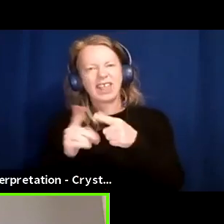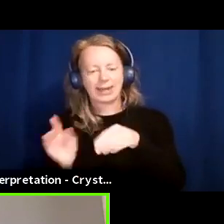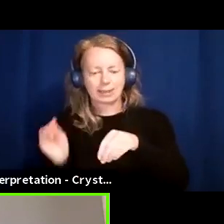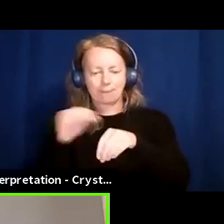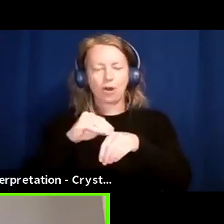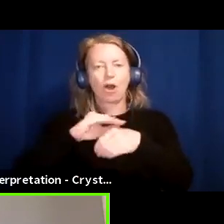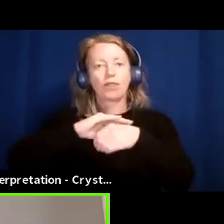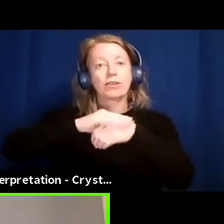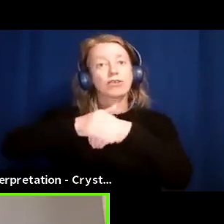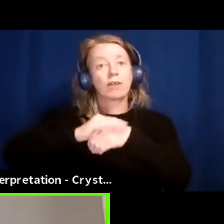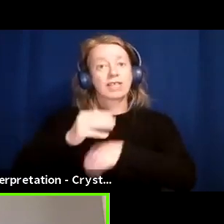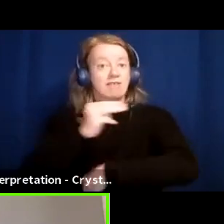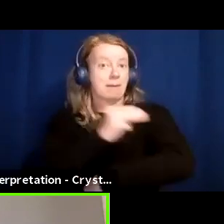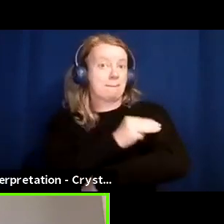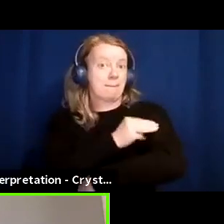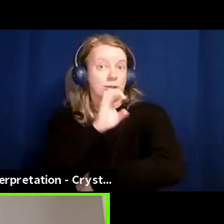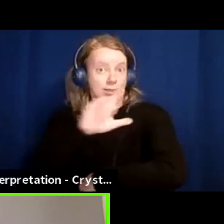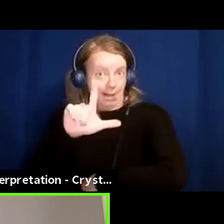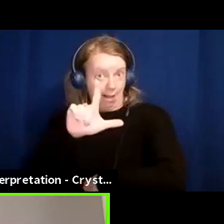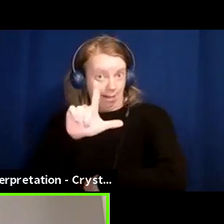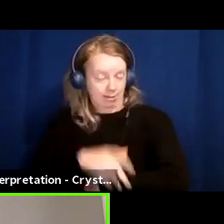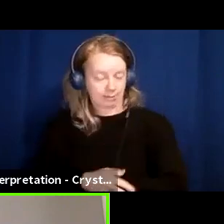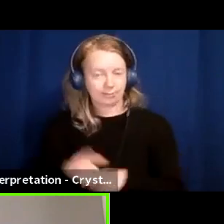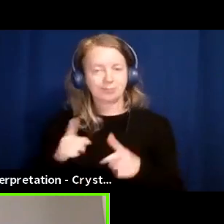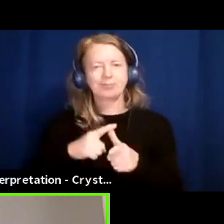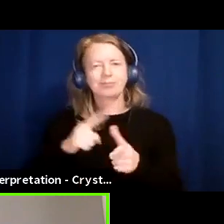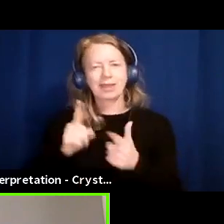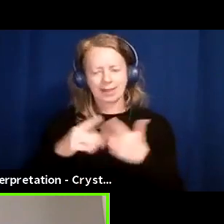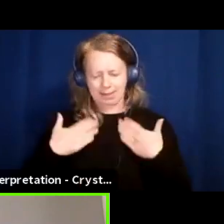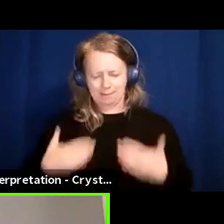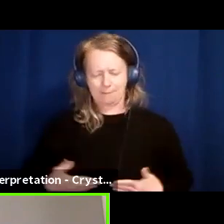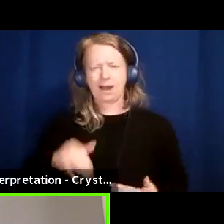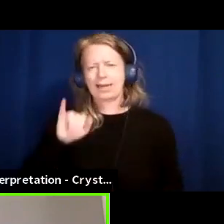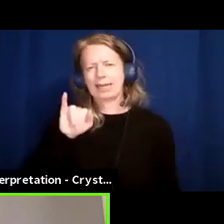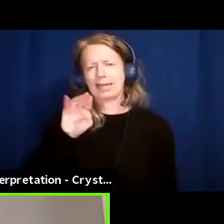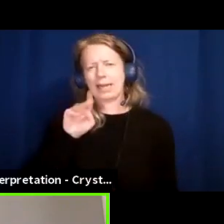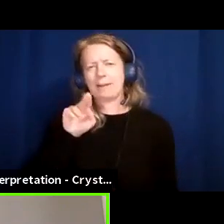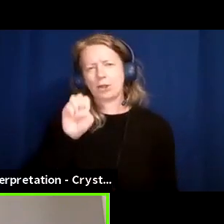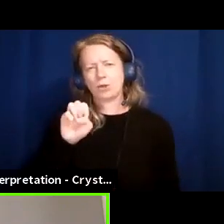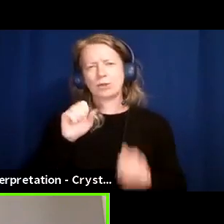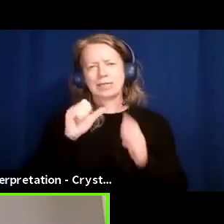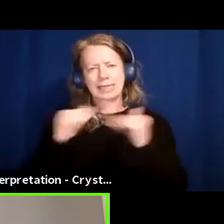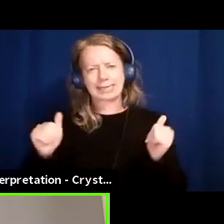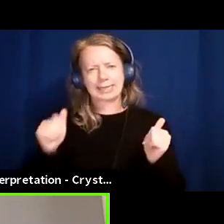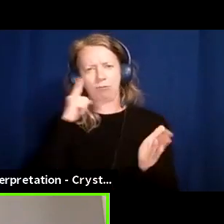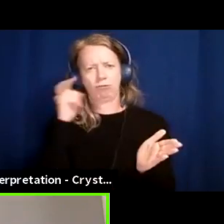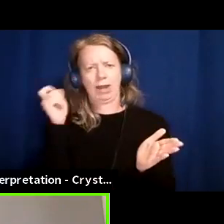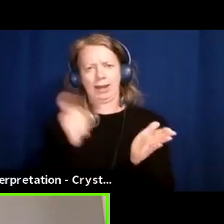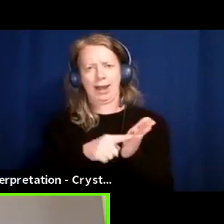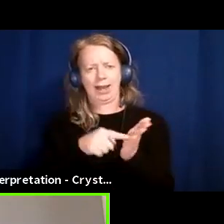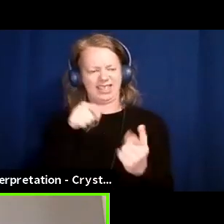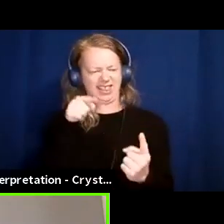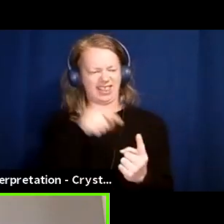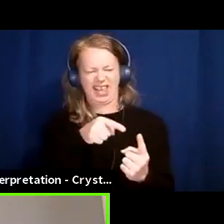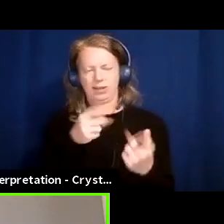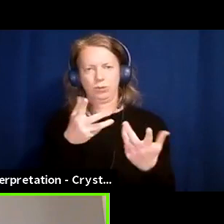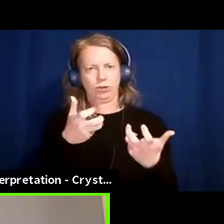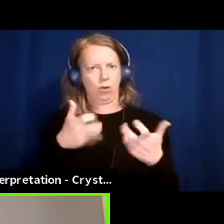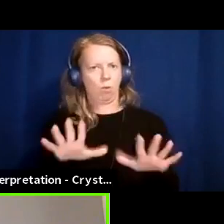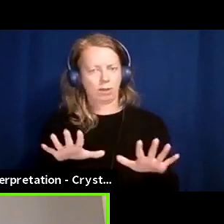then your immune system starts to recognize it as foreign and starts to make antibodies and